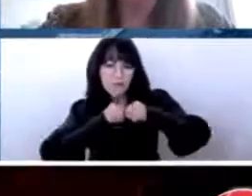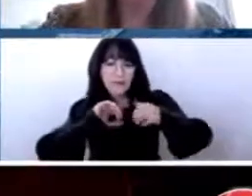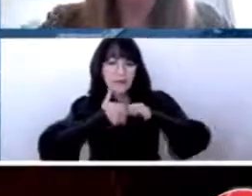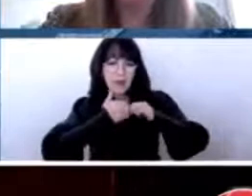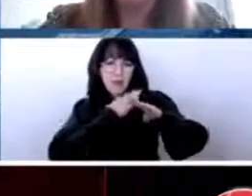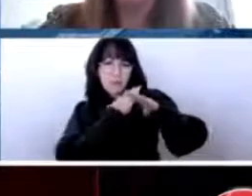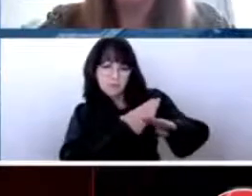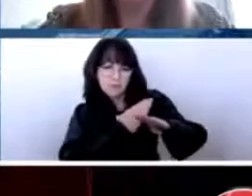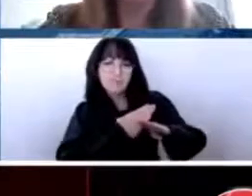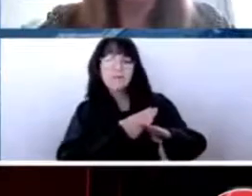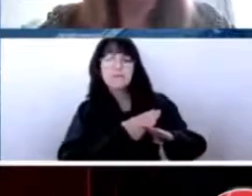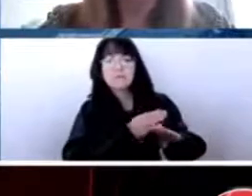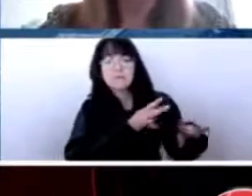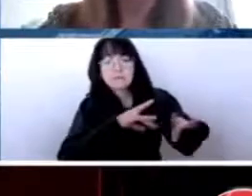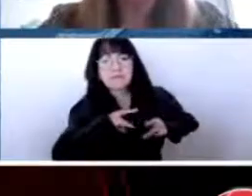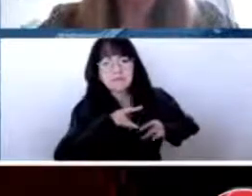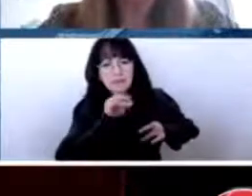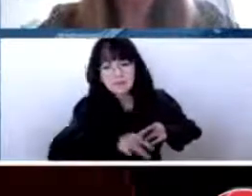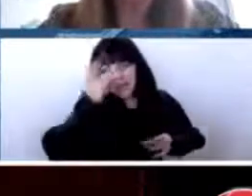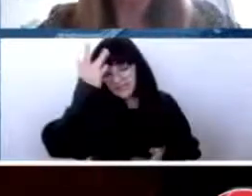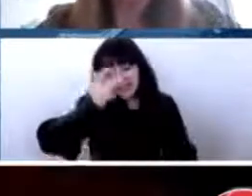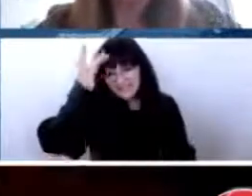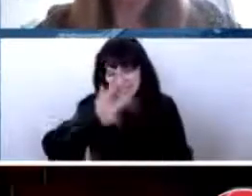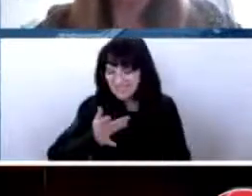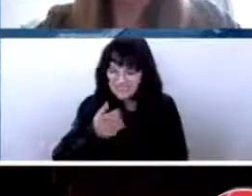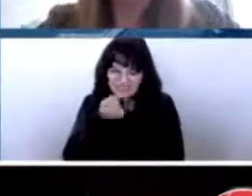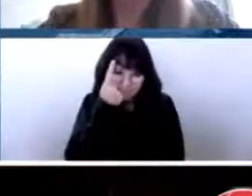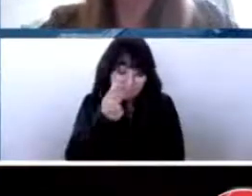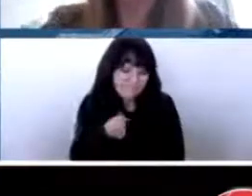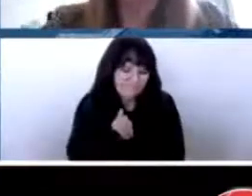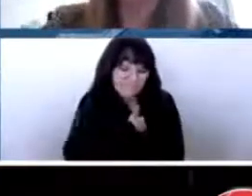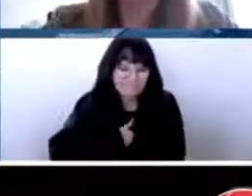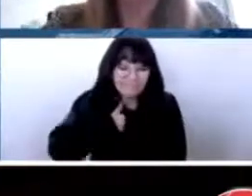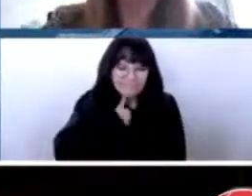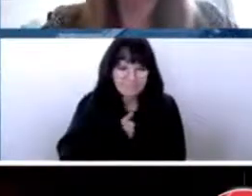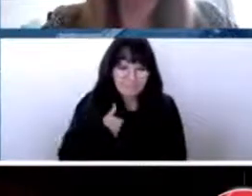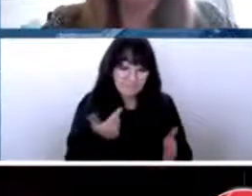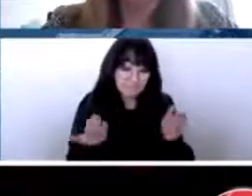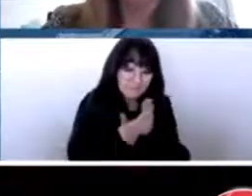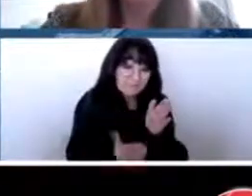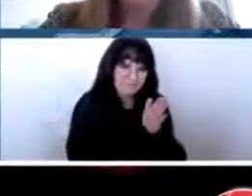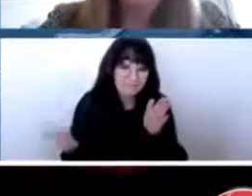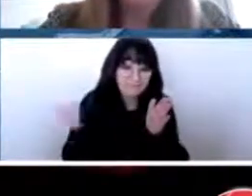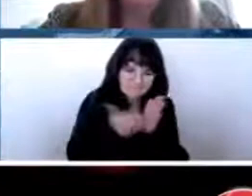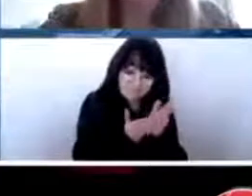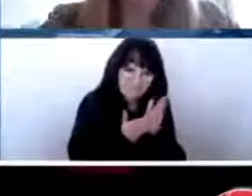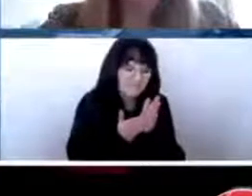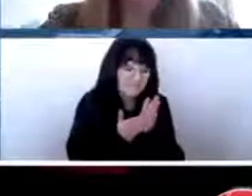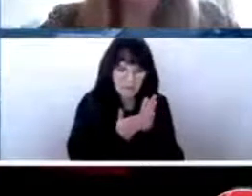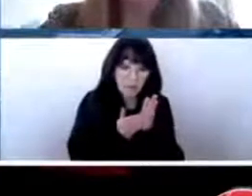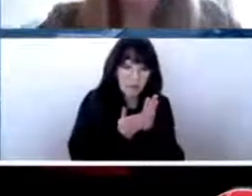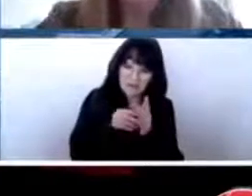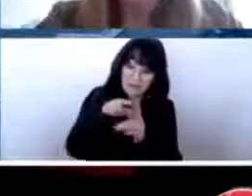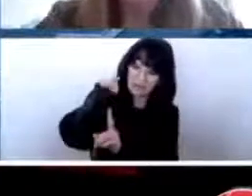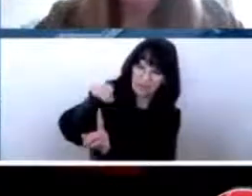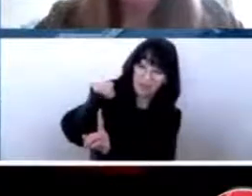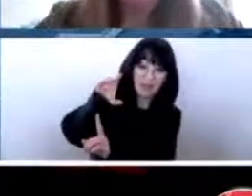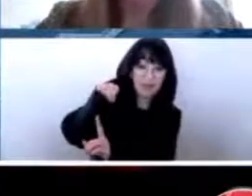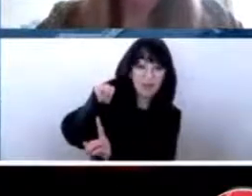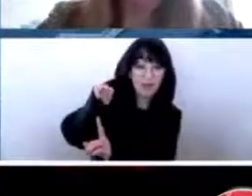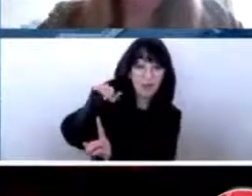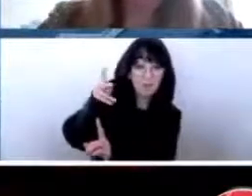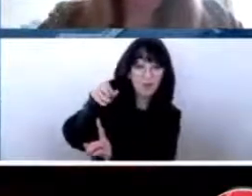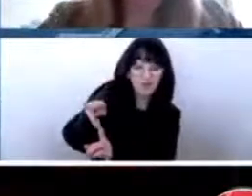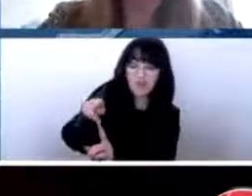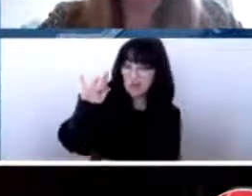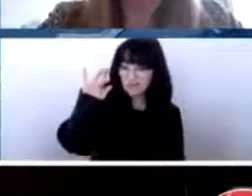so important, and I'm going to put a little bit of Omicron spin on many of these as well. So as